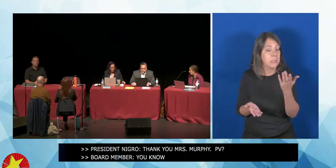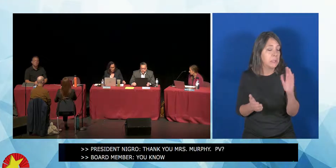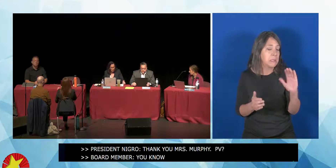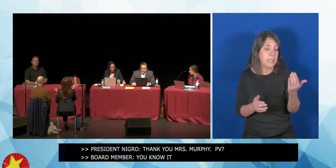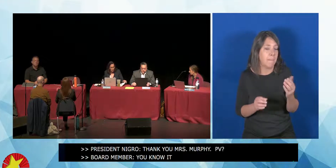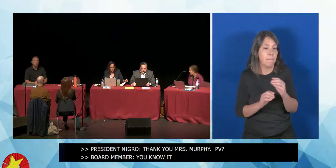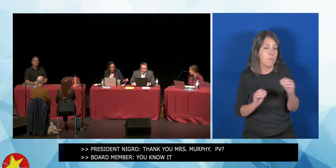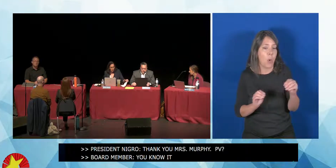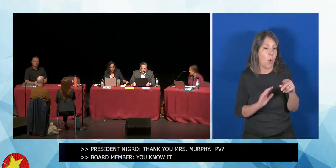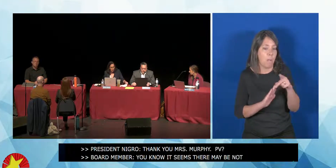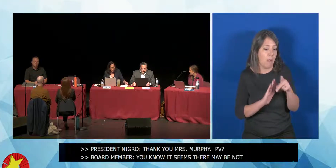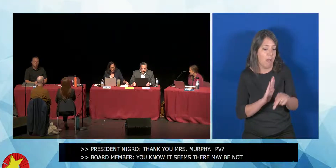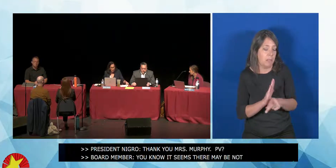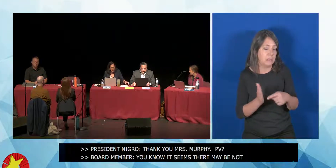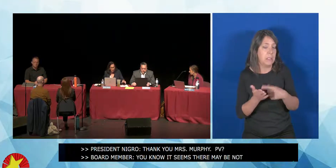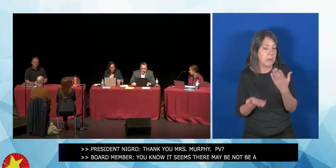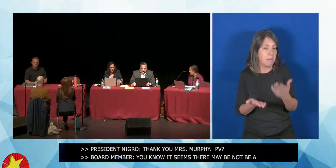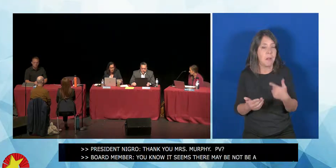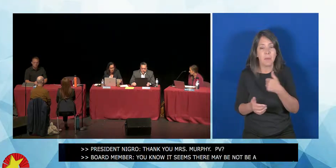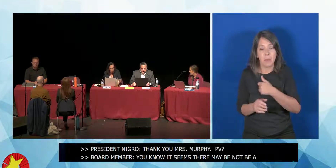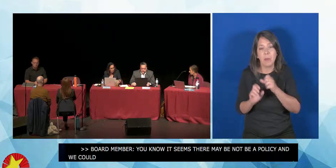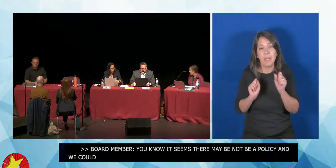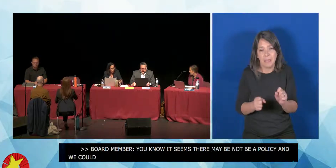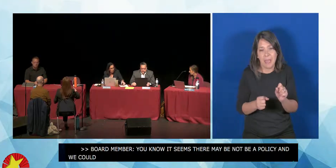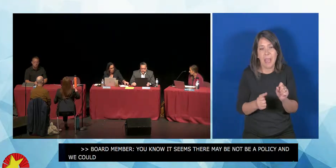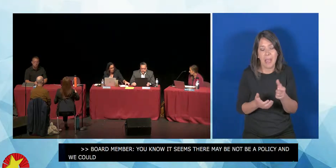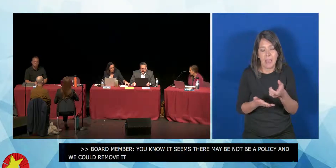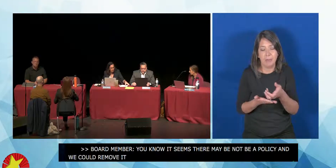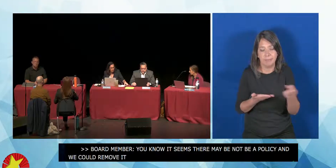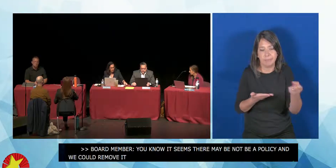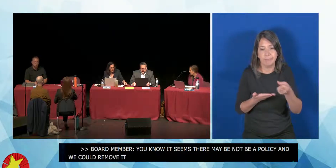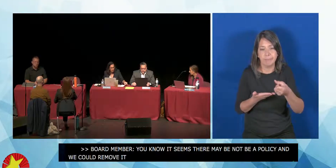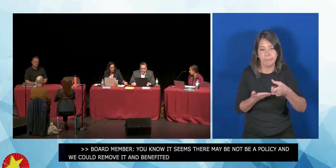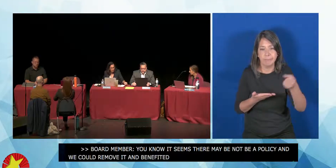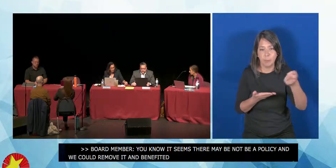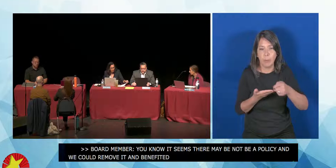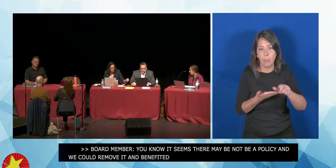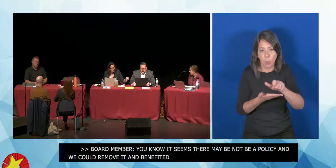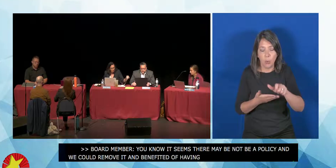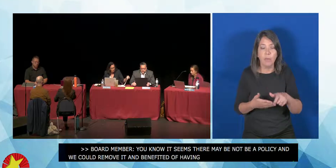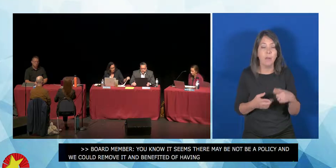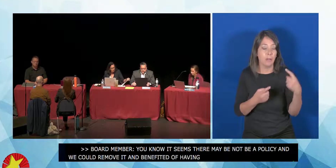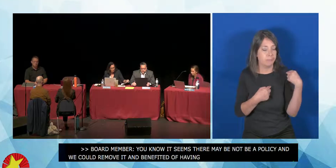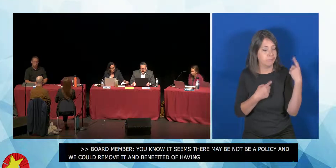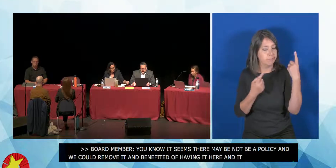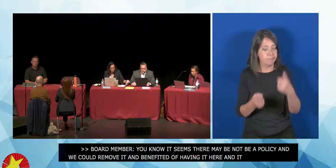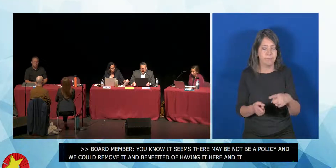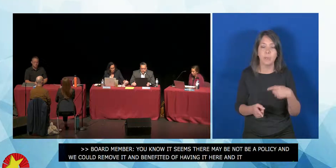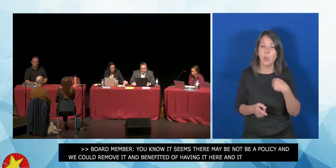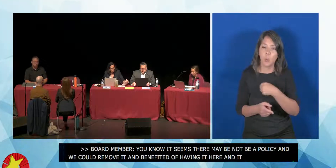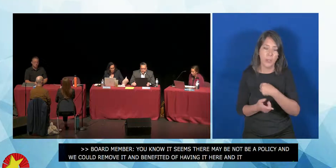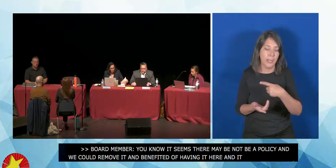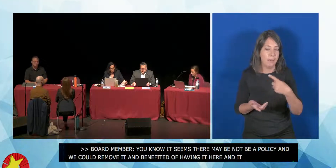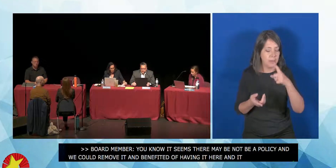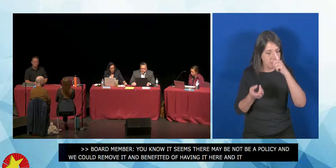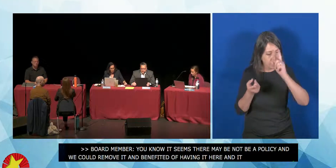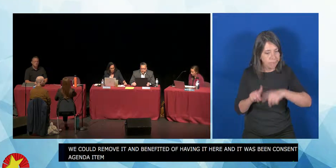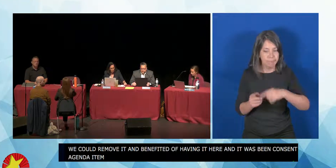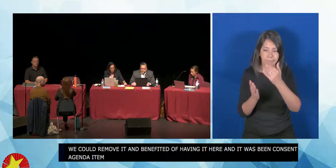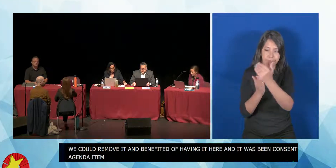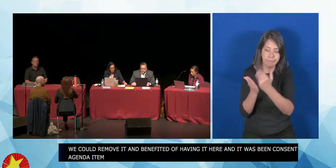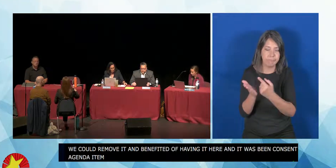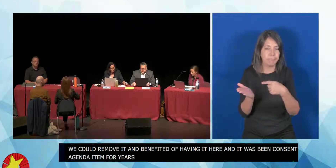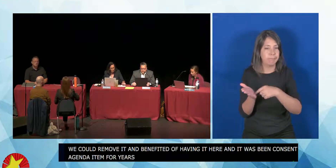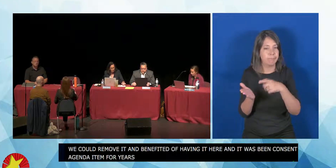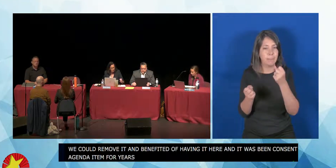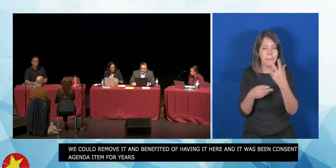able to remove it. The benefit of having it here, and again, it's been on the consent agenda for years and years, the benefit is if